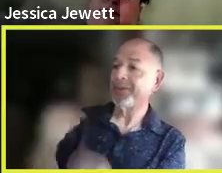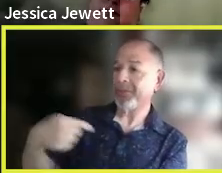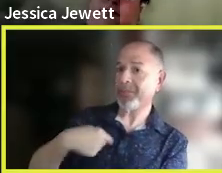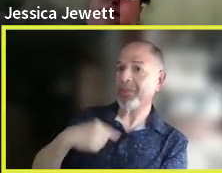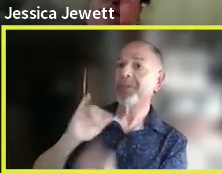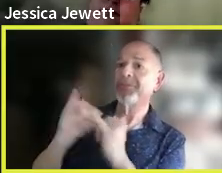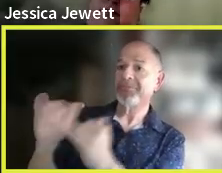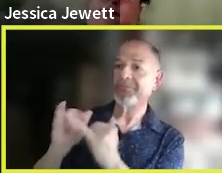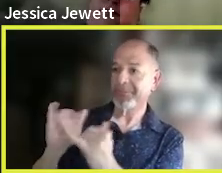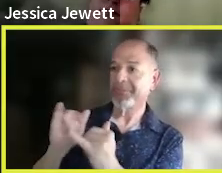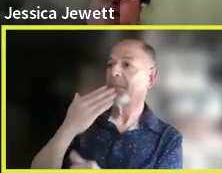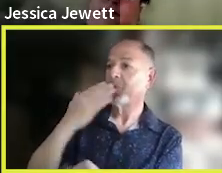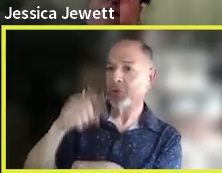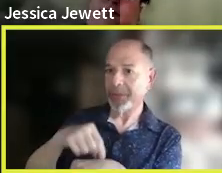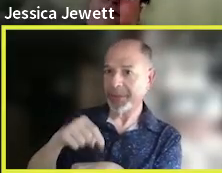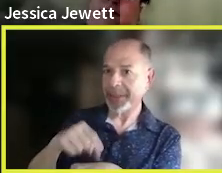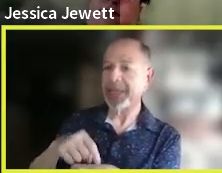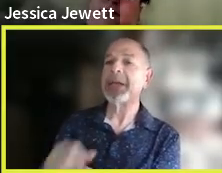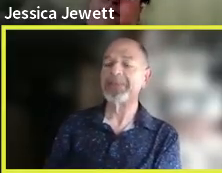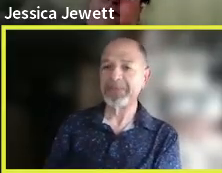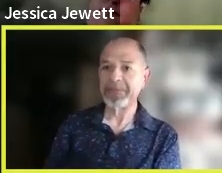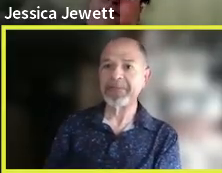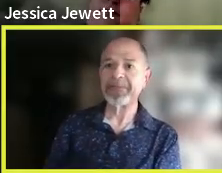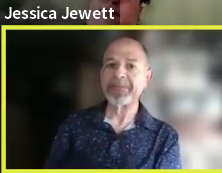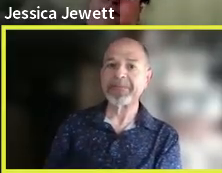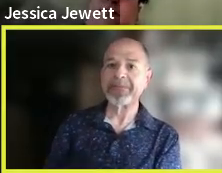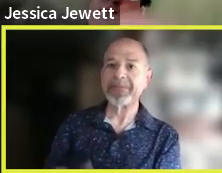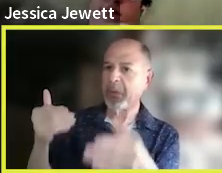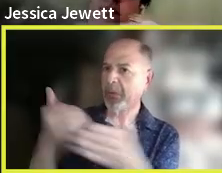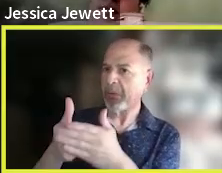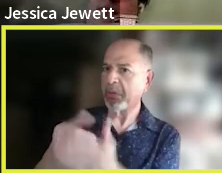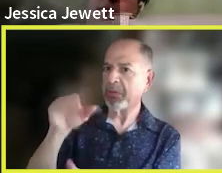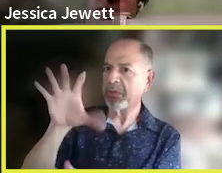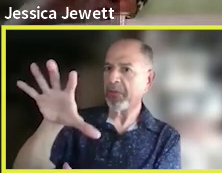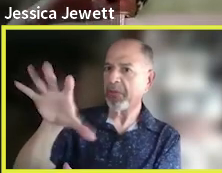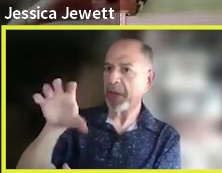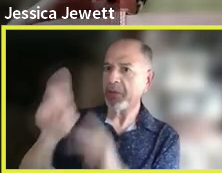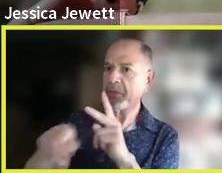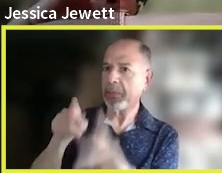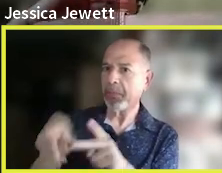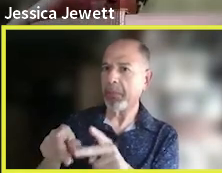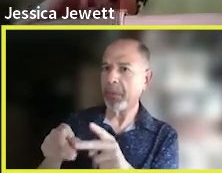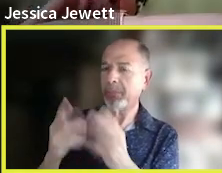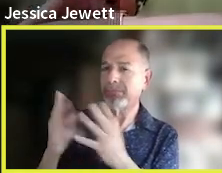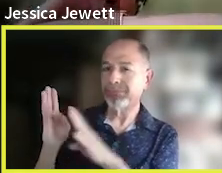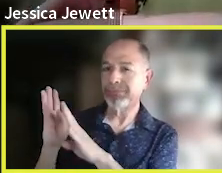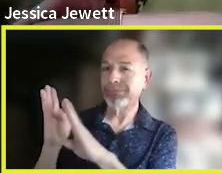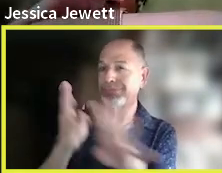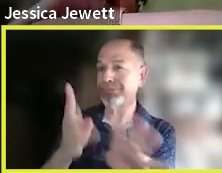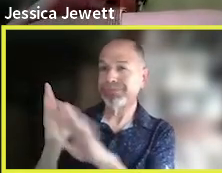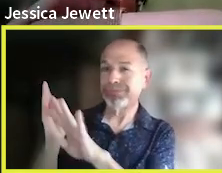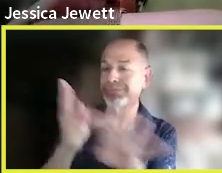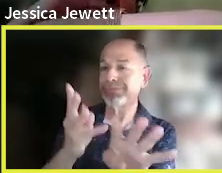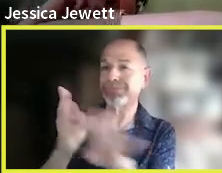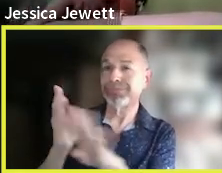myself. We had close to 500 people come through that day. 500 people.